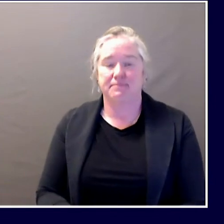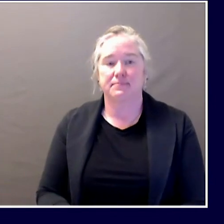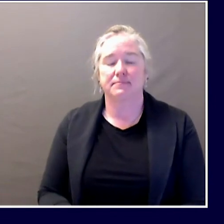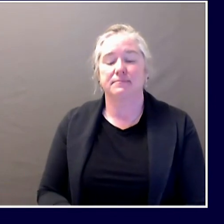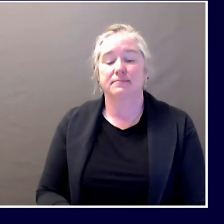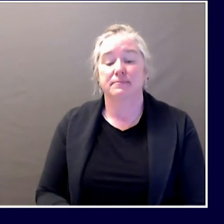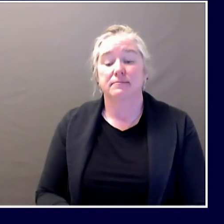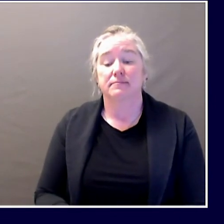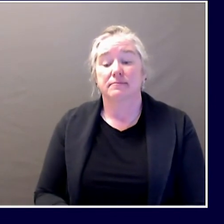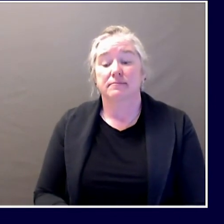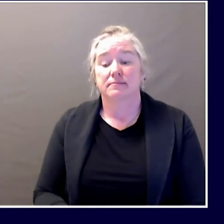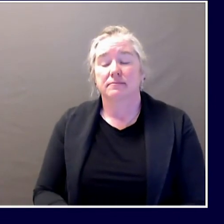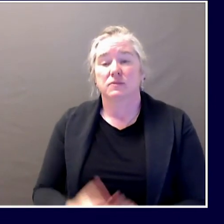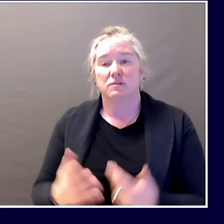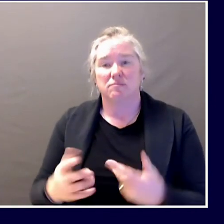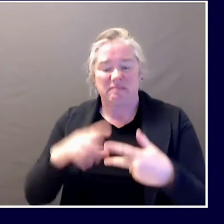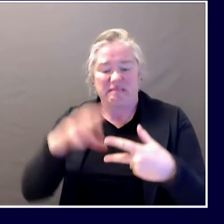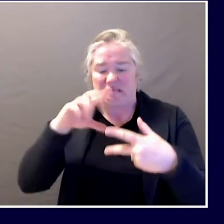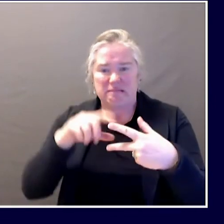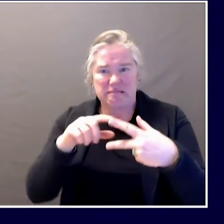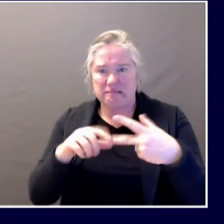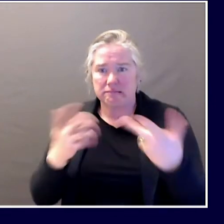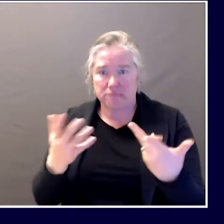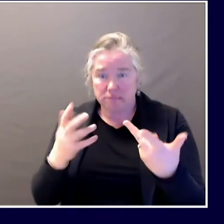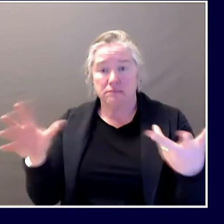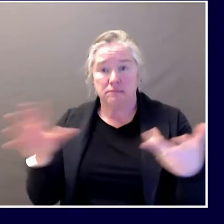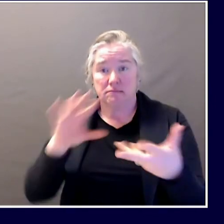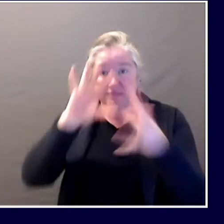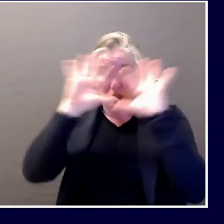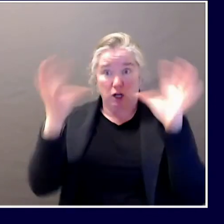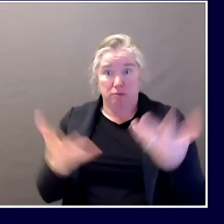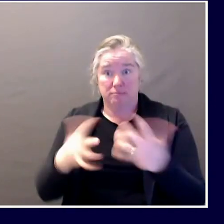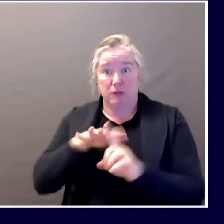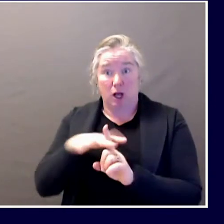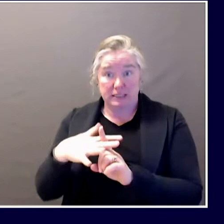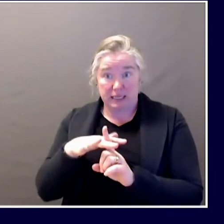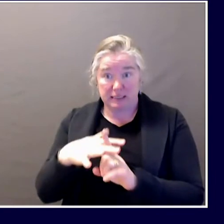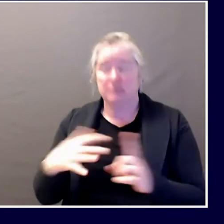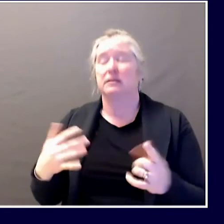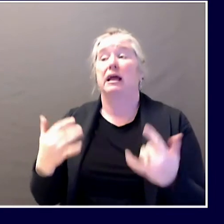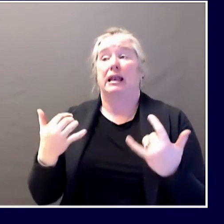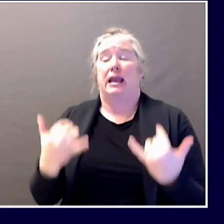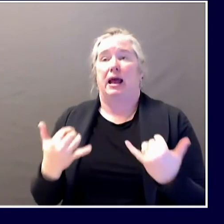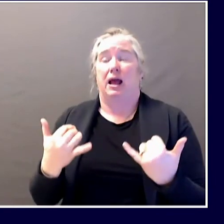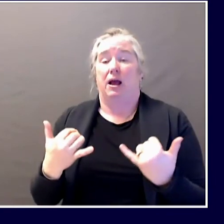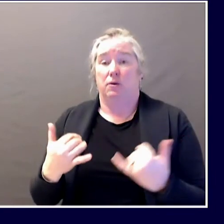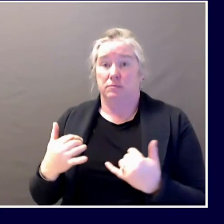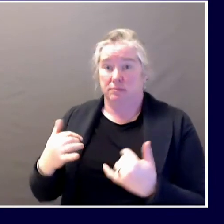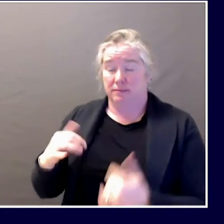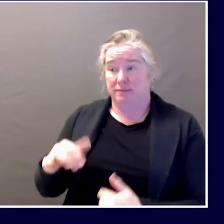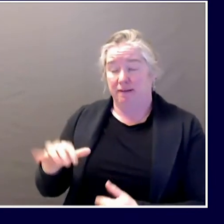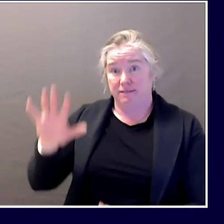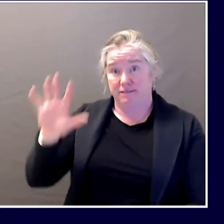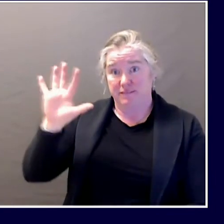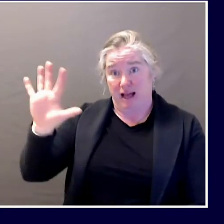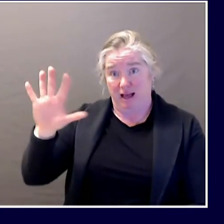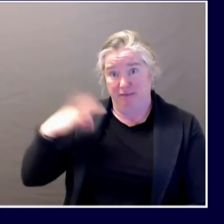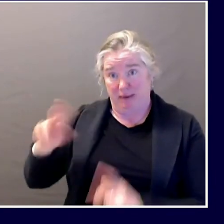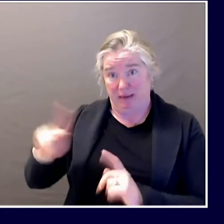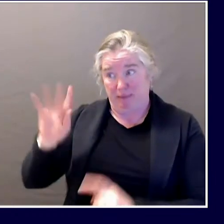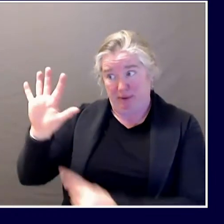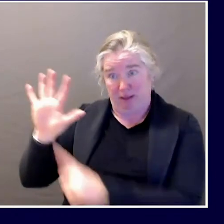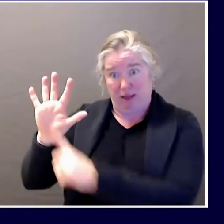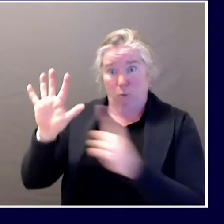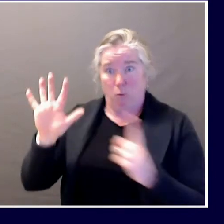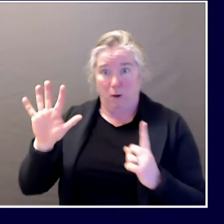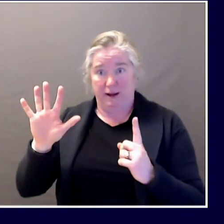those numbers in a bit of perspective, as of right now, more than 1 in every 5 Maine people has received